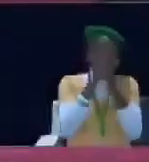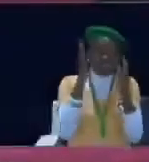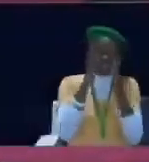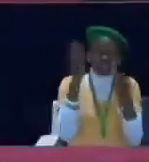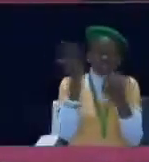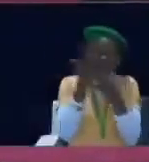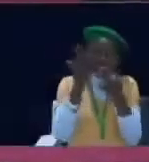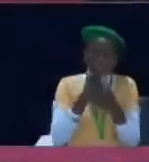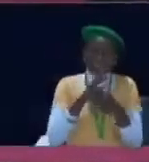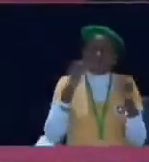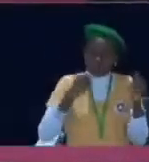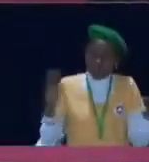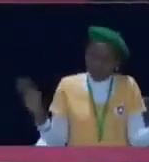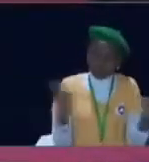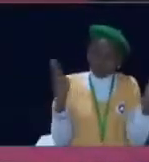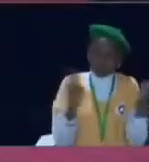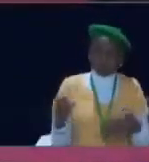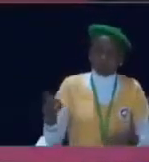to motivate you.